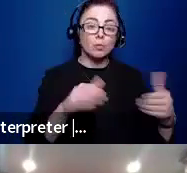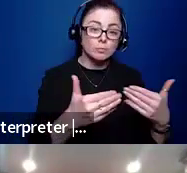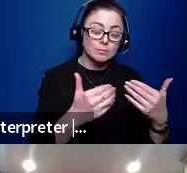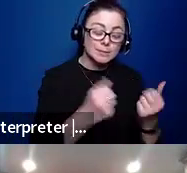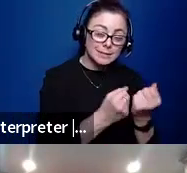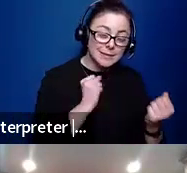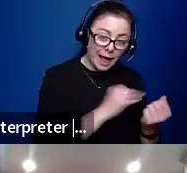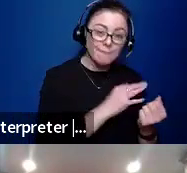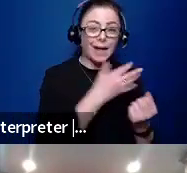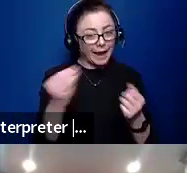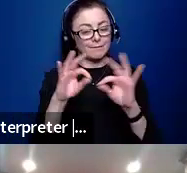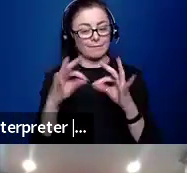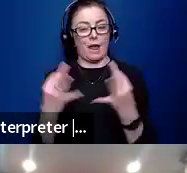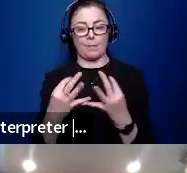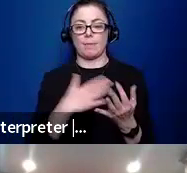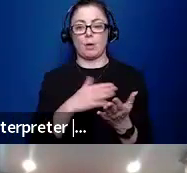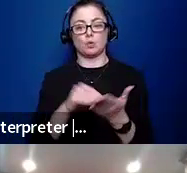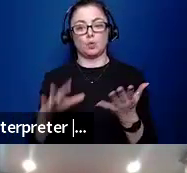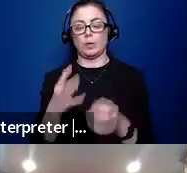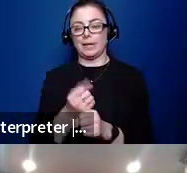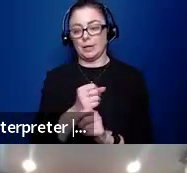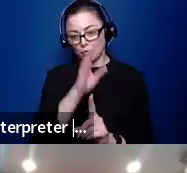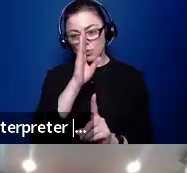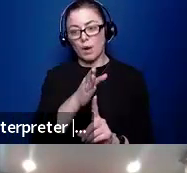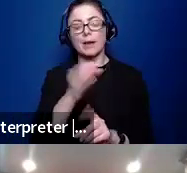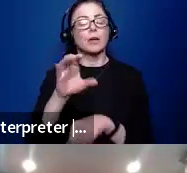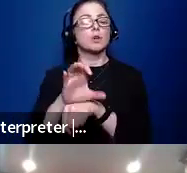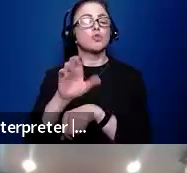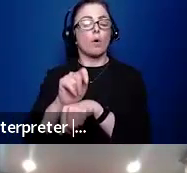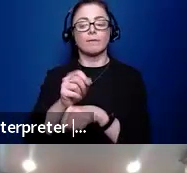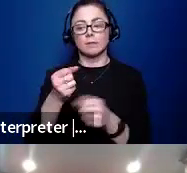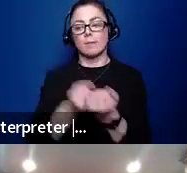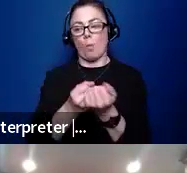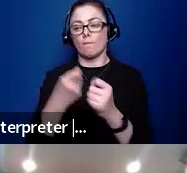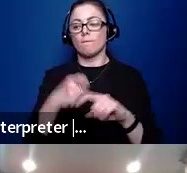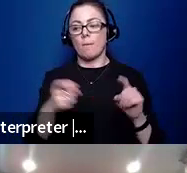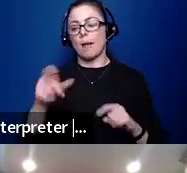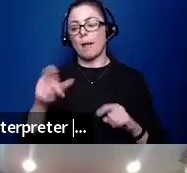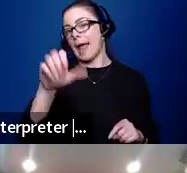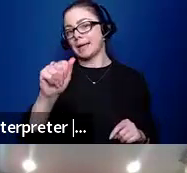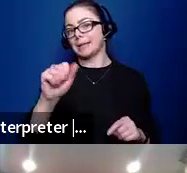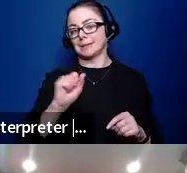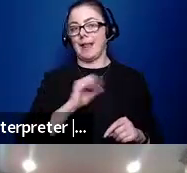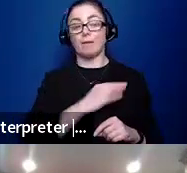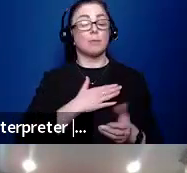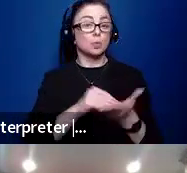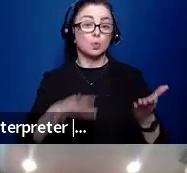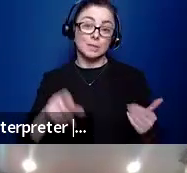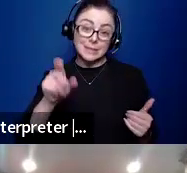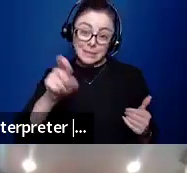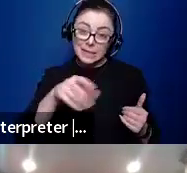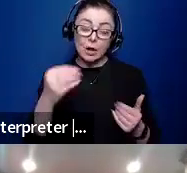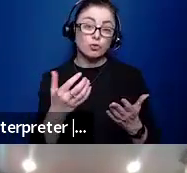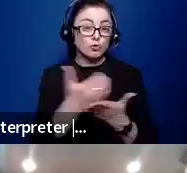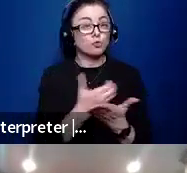receive direct and consultative support services from AEA staff. My students need and deserve staff who